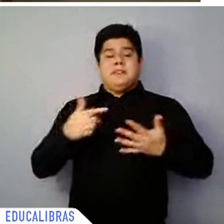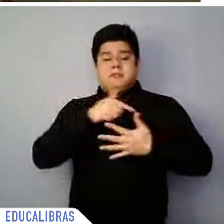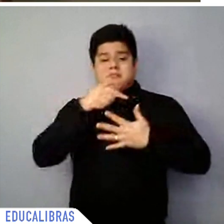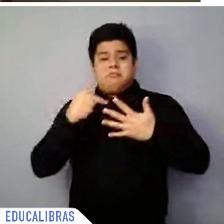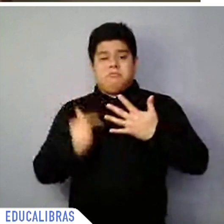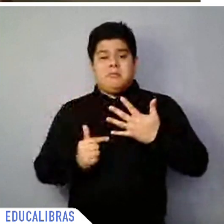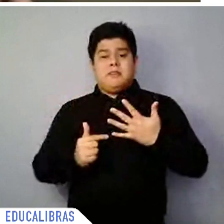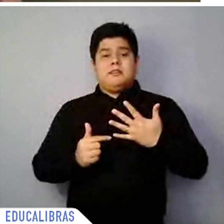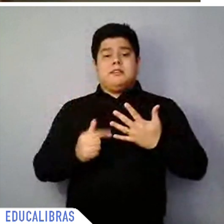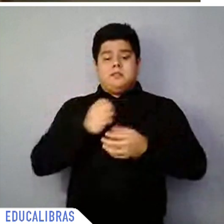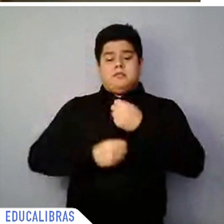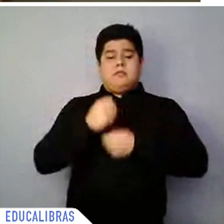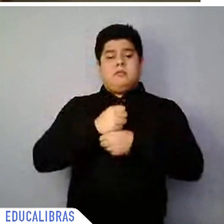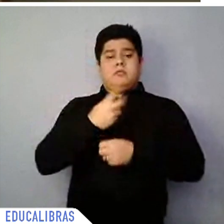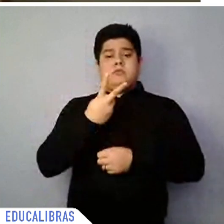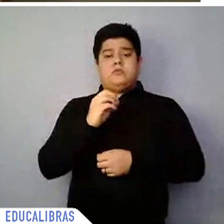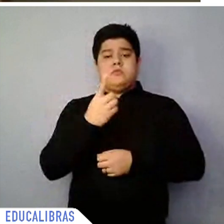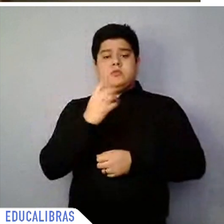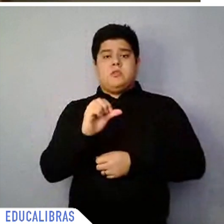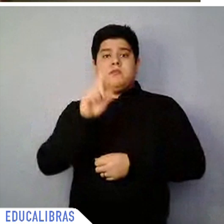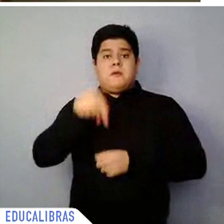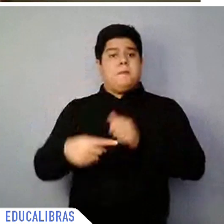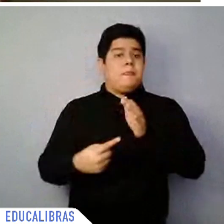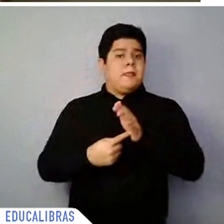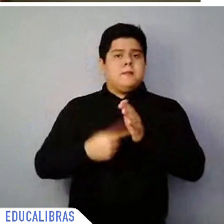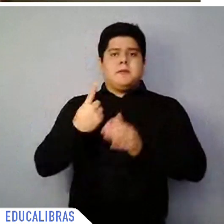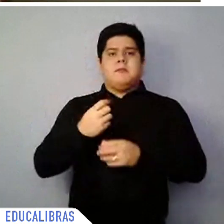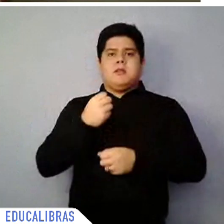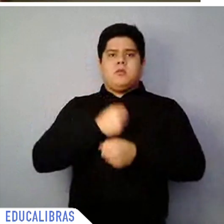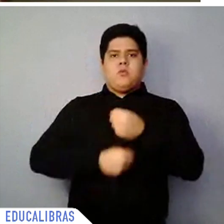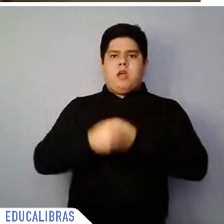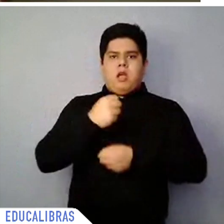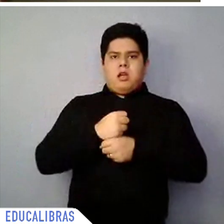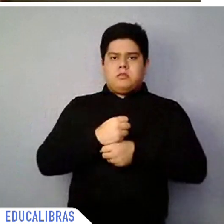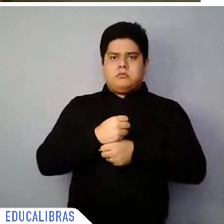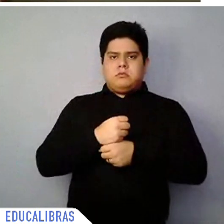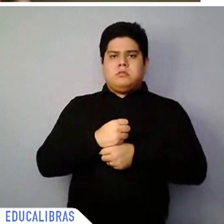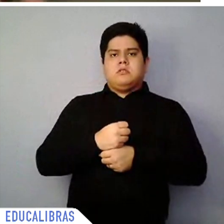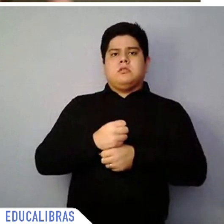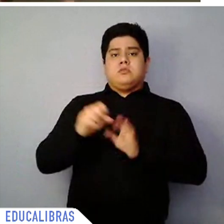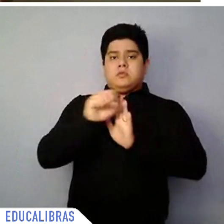of the campaigns concerning immunization.